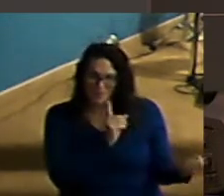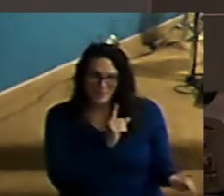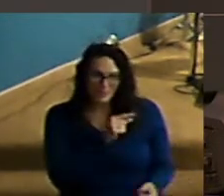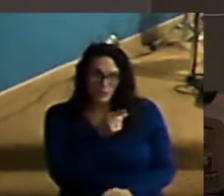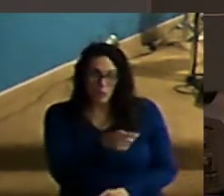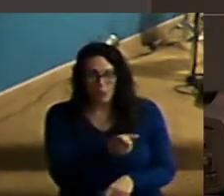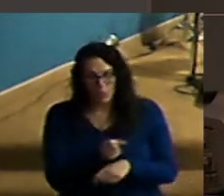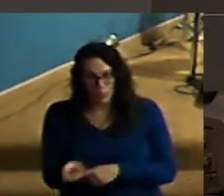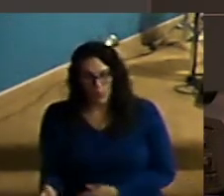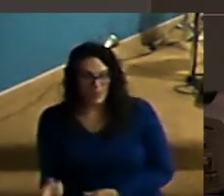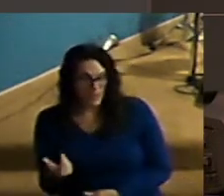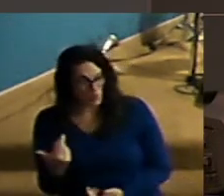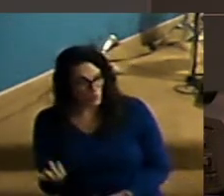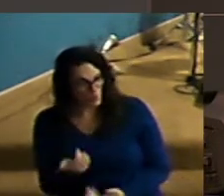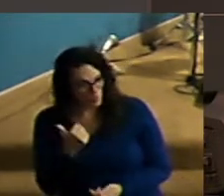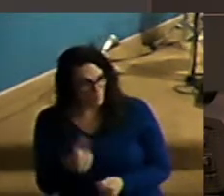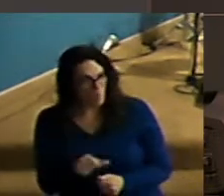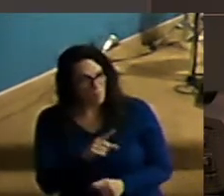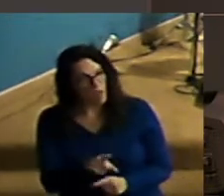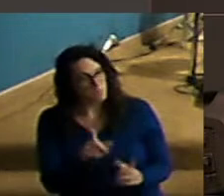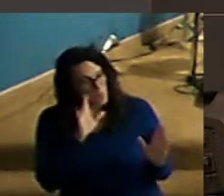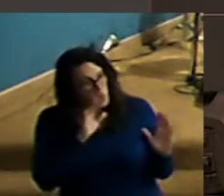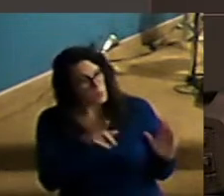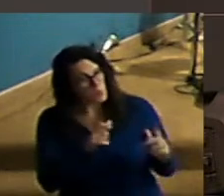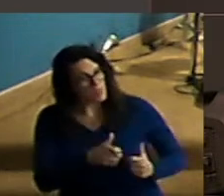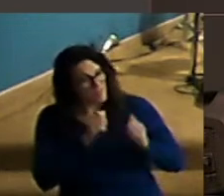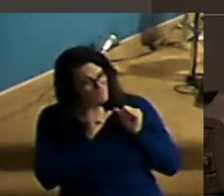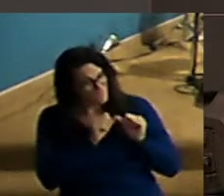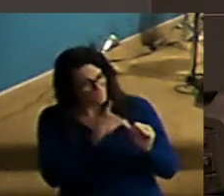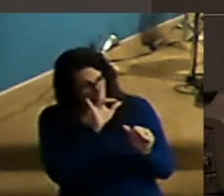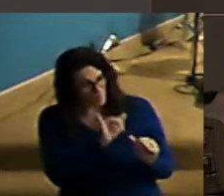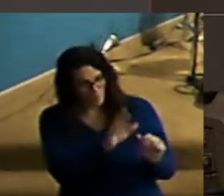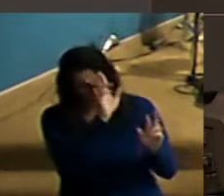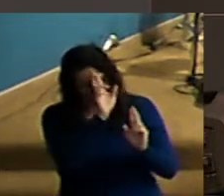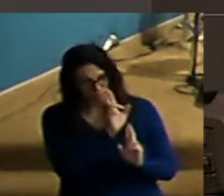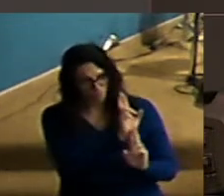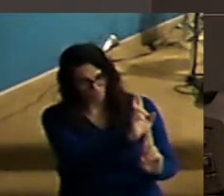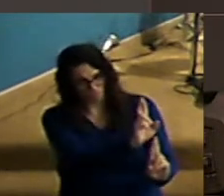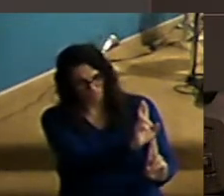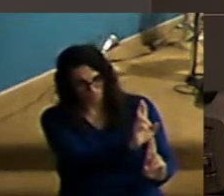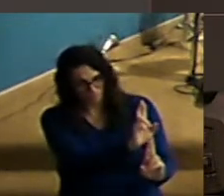You're the one that threw me in here, remember? May you live forever, respectful of the king.